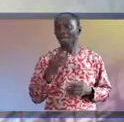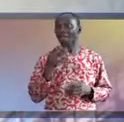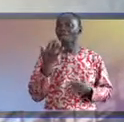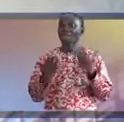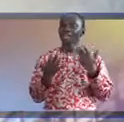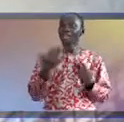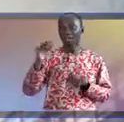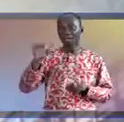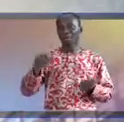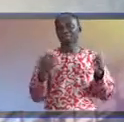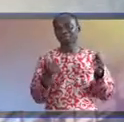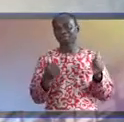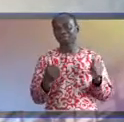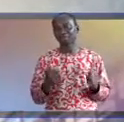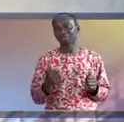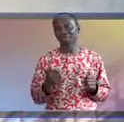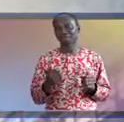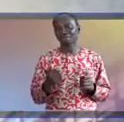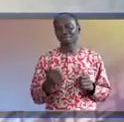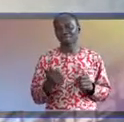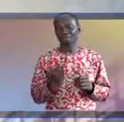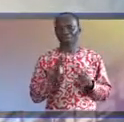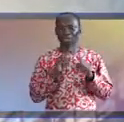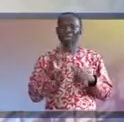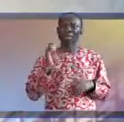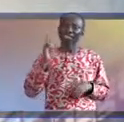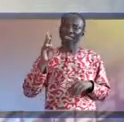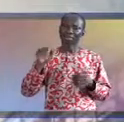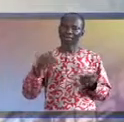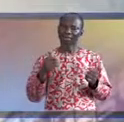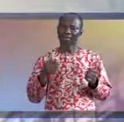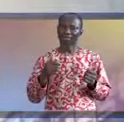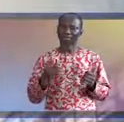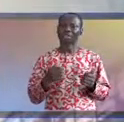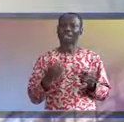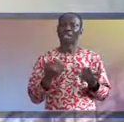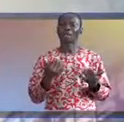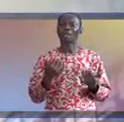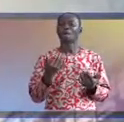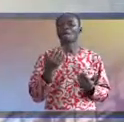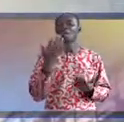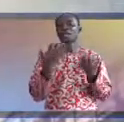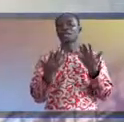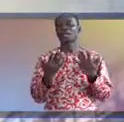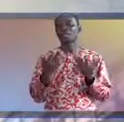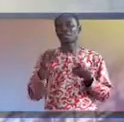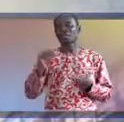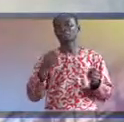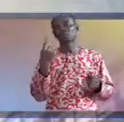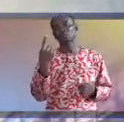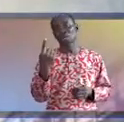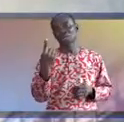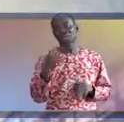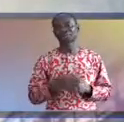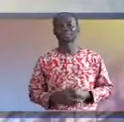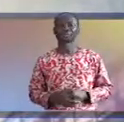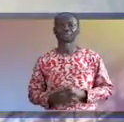baptism that we will come to it shortly. But we have explained that the Holy Spirit baptism